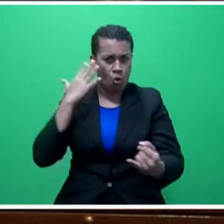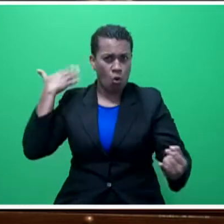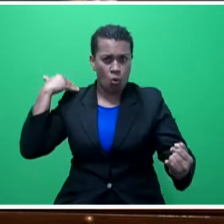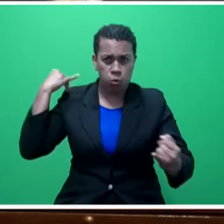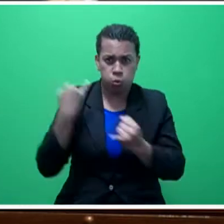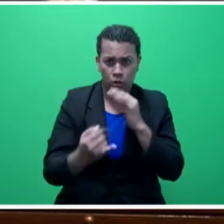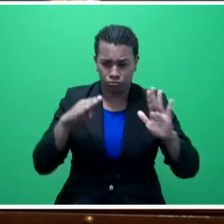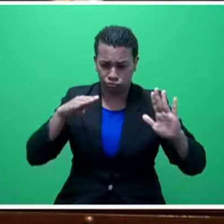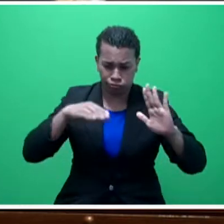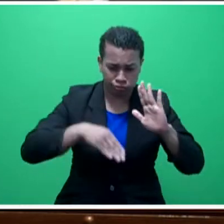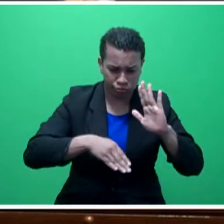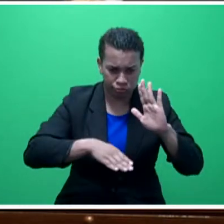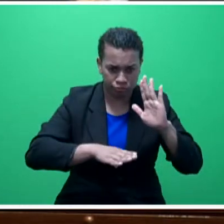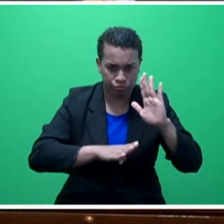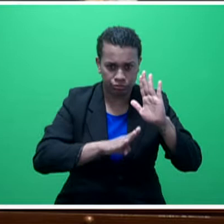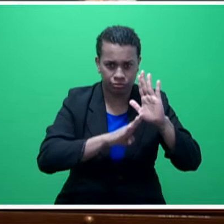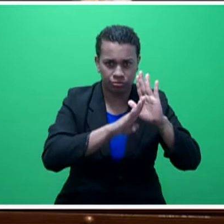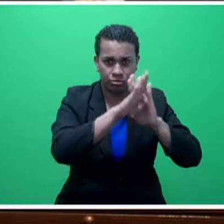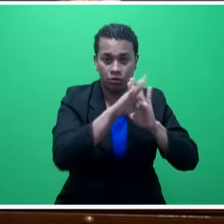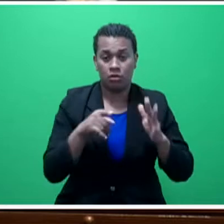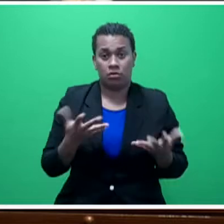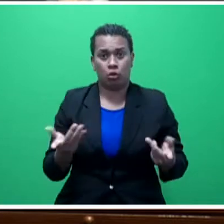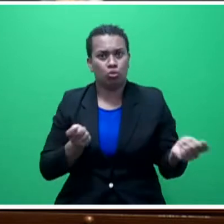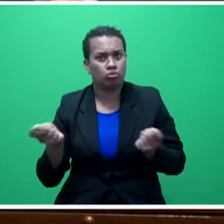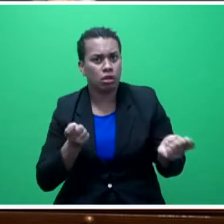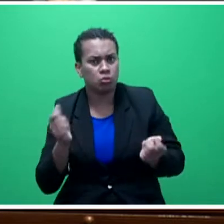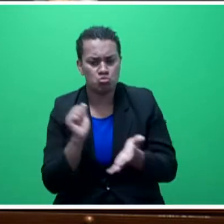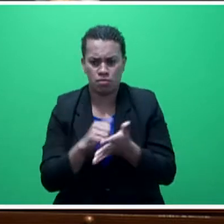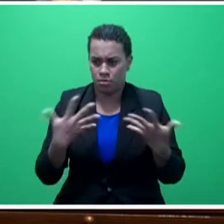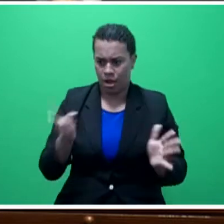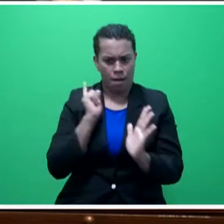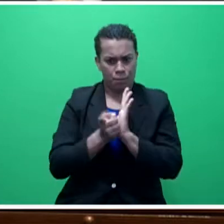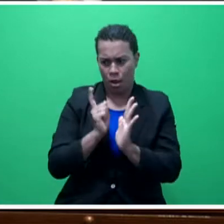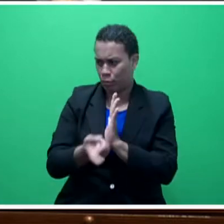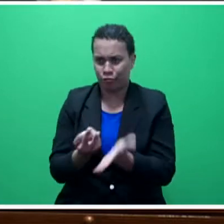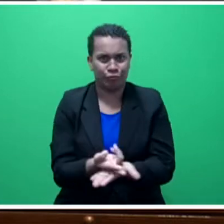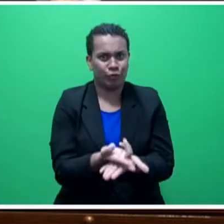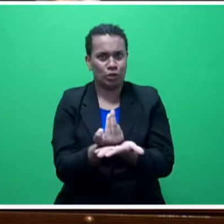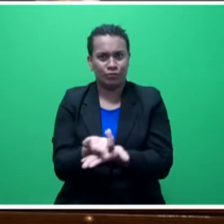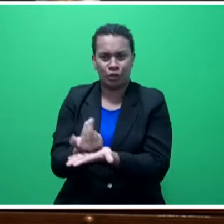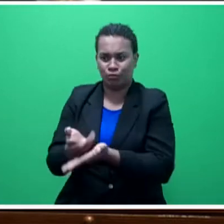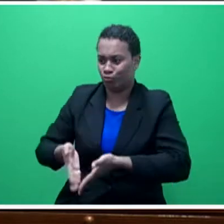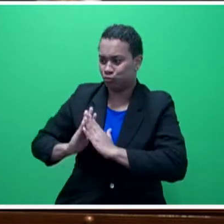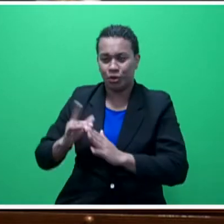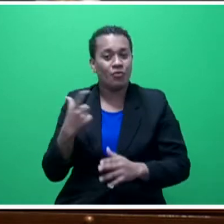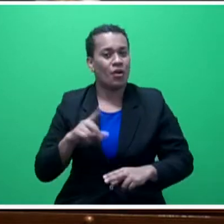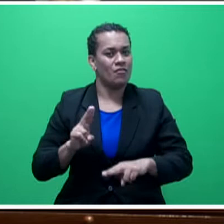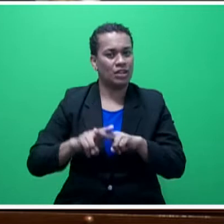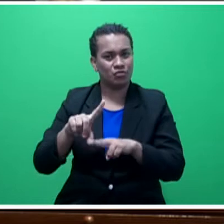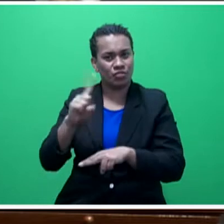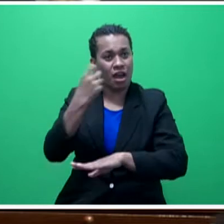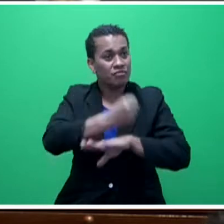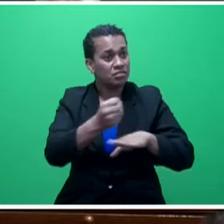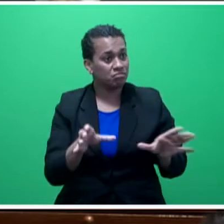time. It was also remarkable how quickly the Fiji First government responded through a supplementary budget